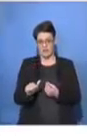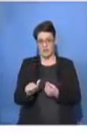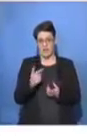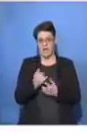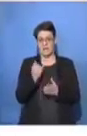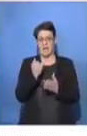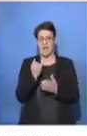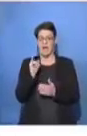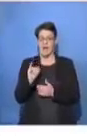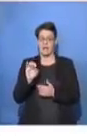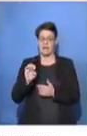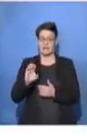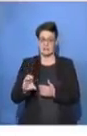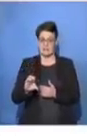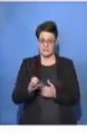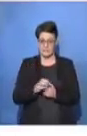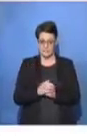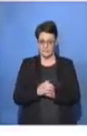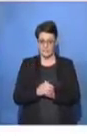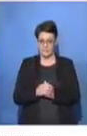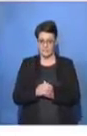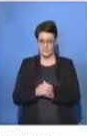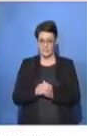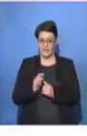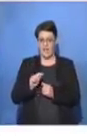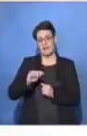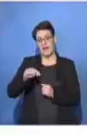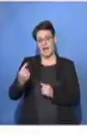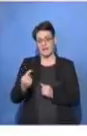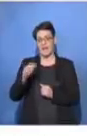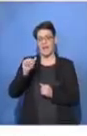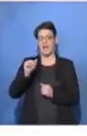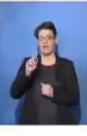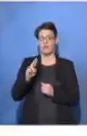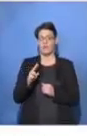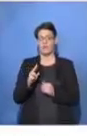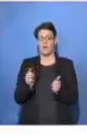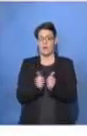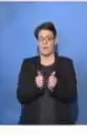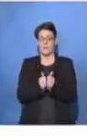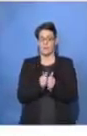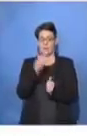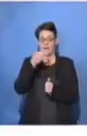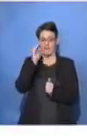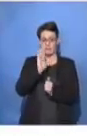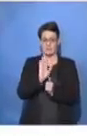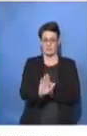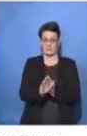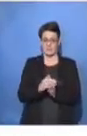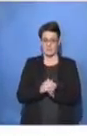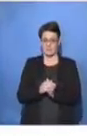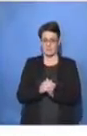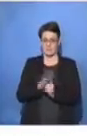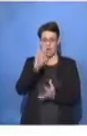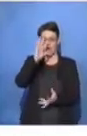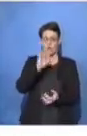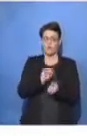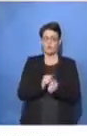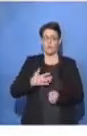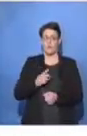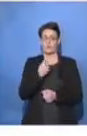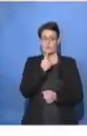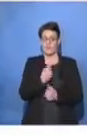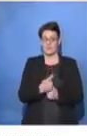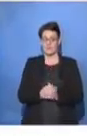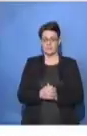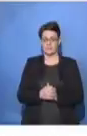the Independent Electoral Commission and other AU member states. In conclusion, let me say that